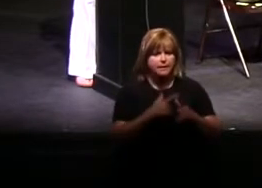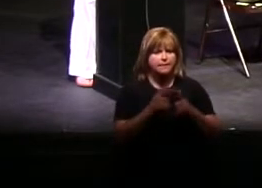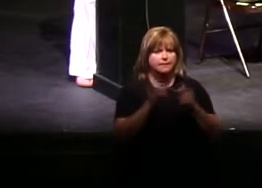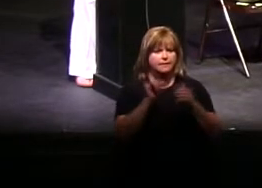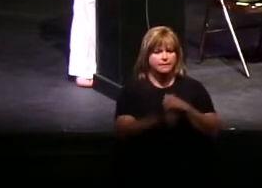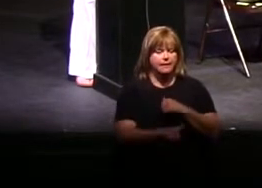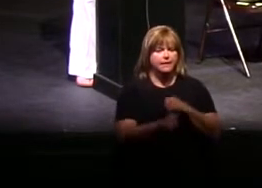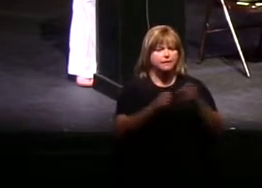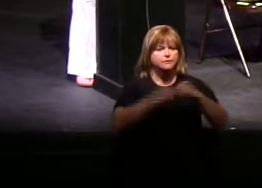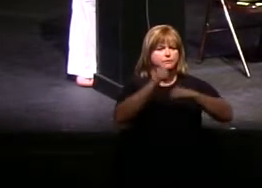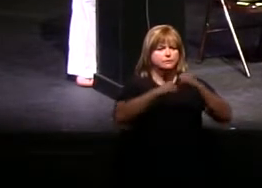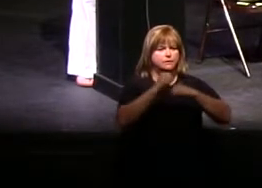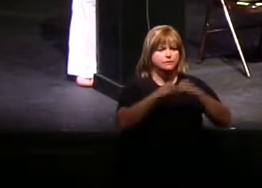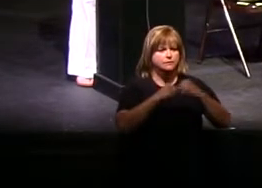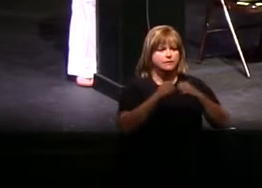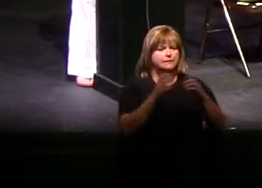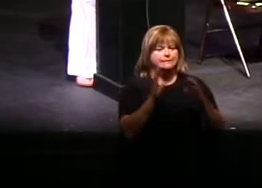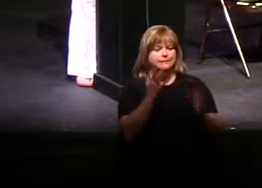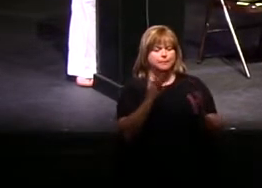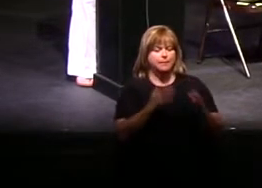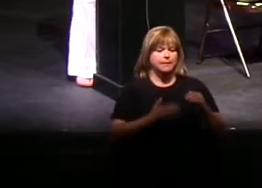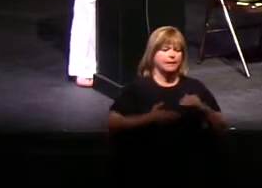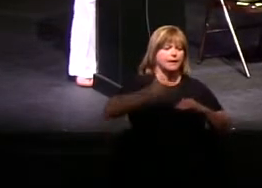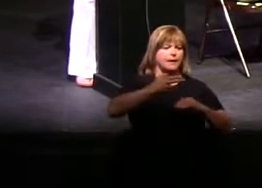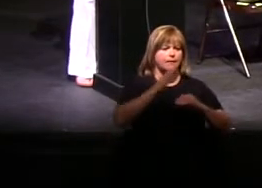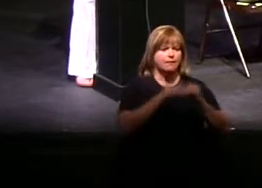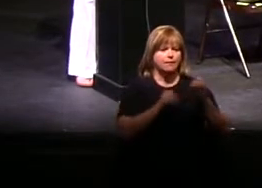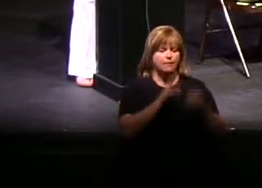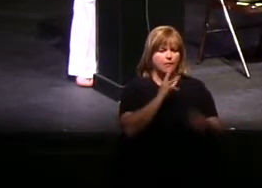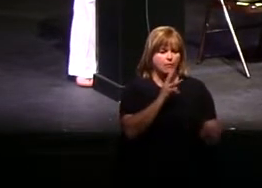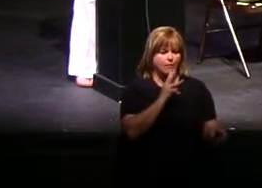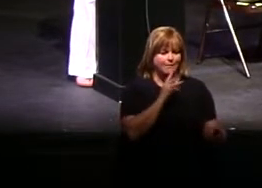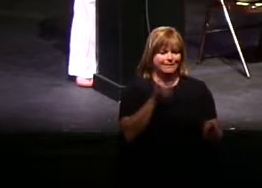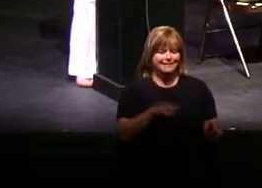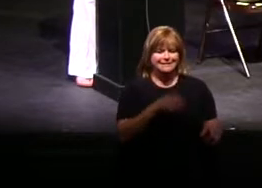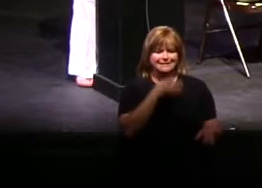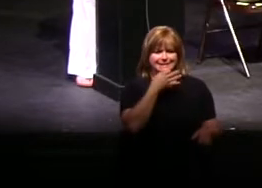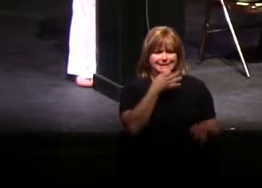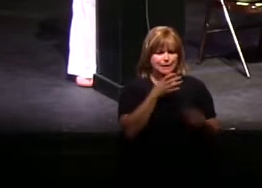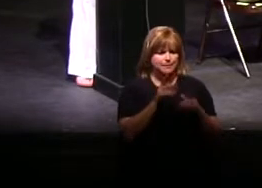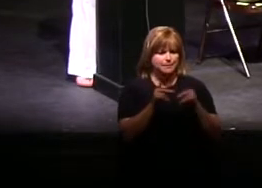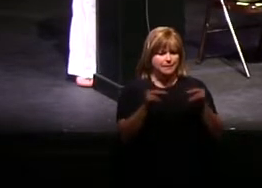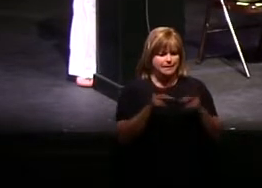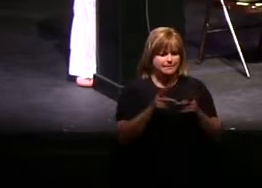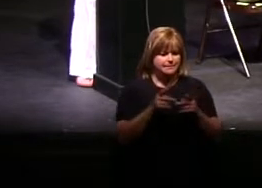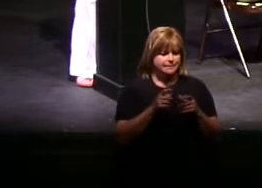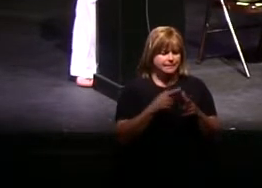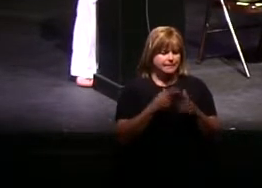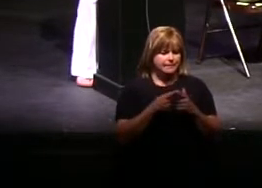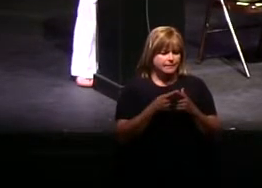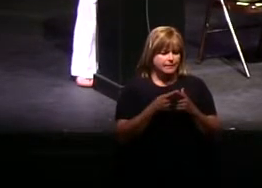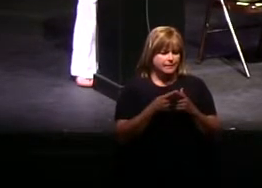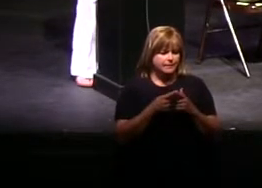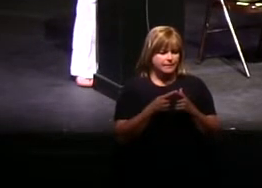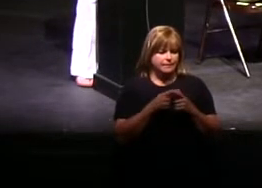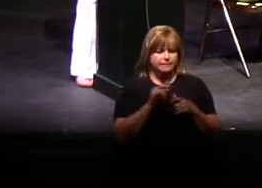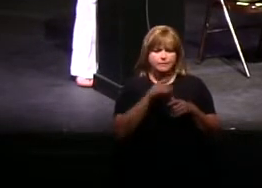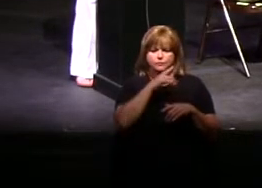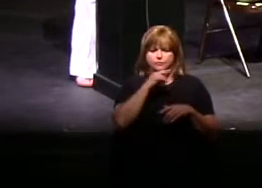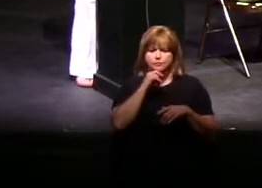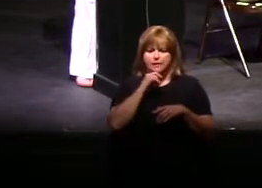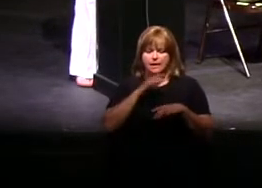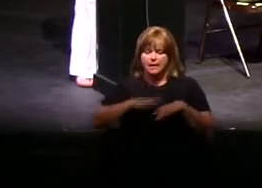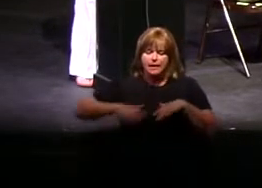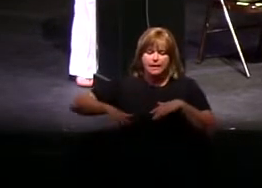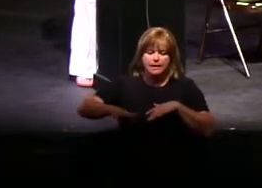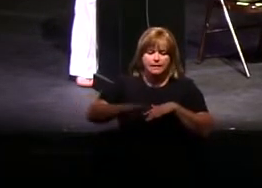itself seemed to levitate above the water. In this new place, looking out over the dryland farms, marginal